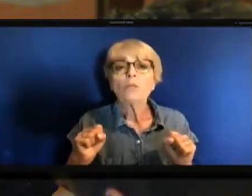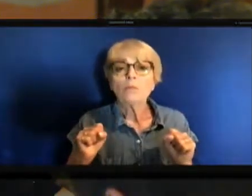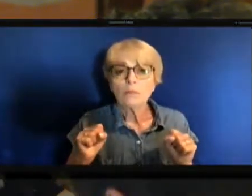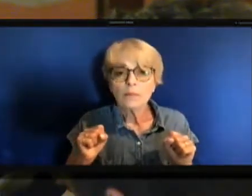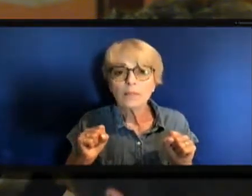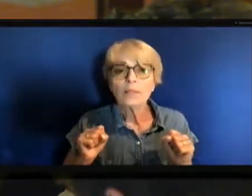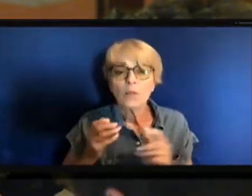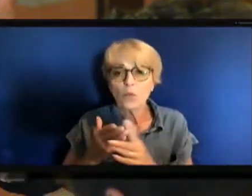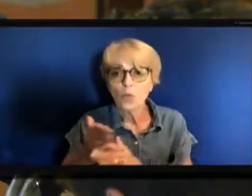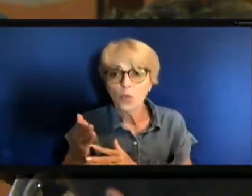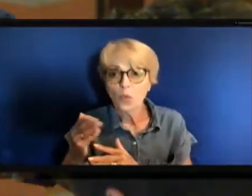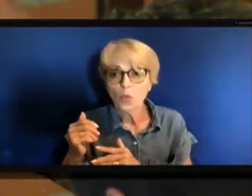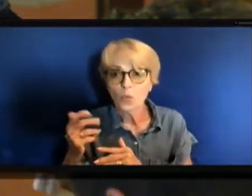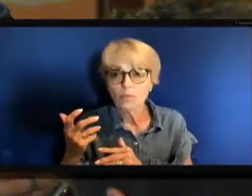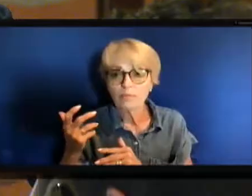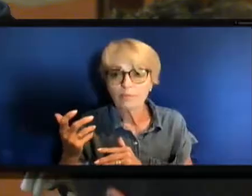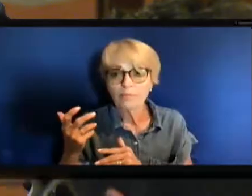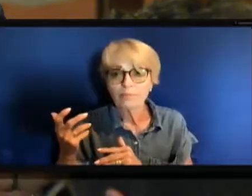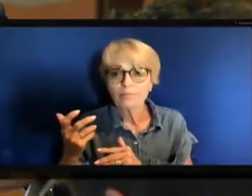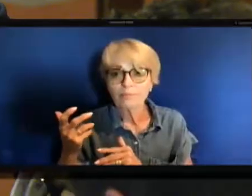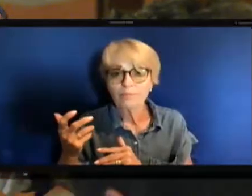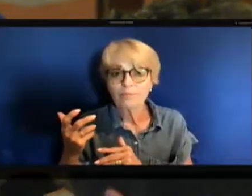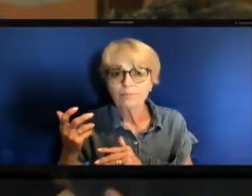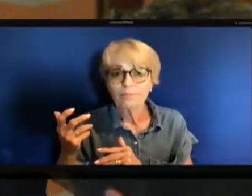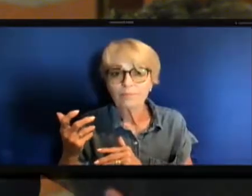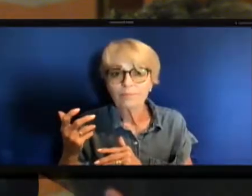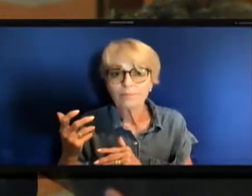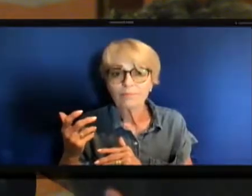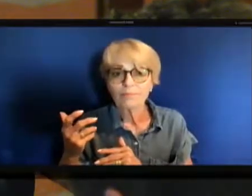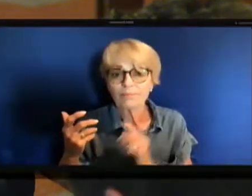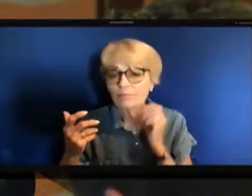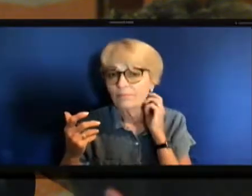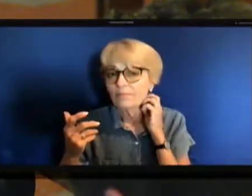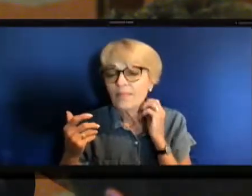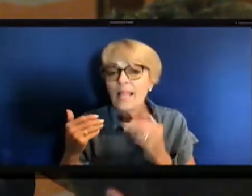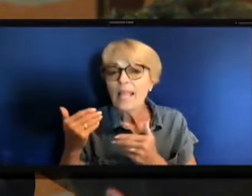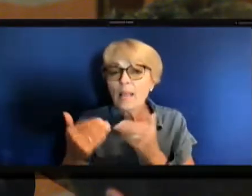through the implementation of those 2 changes,